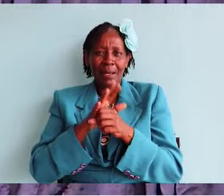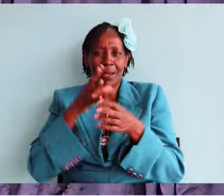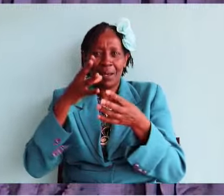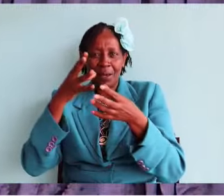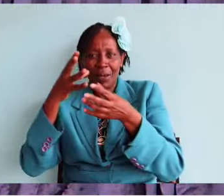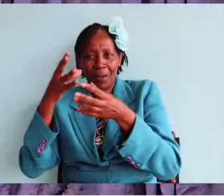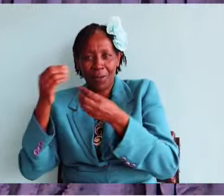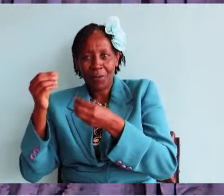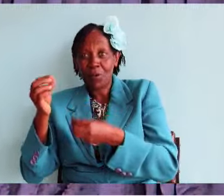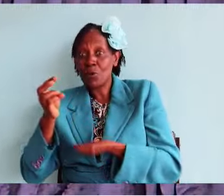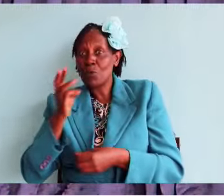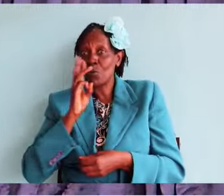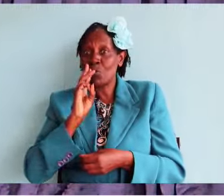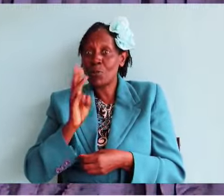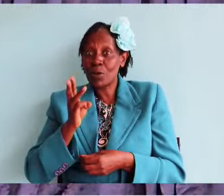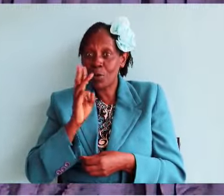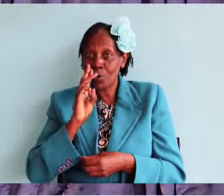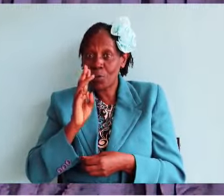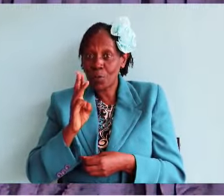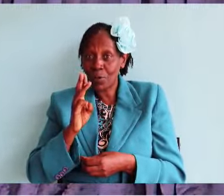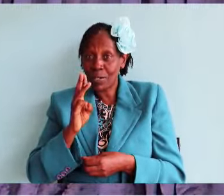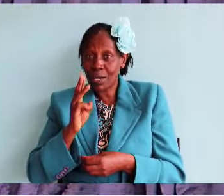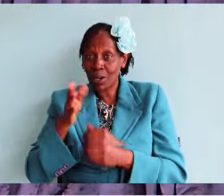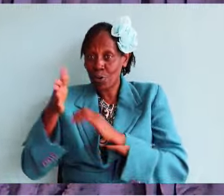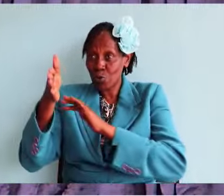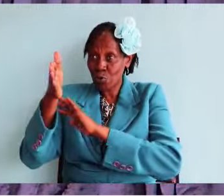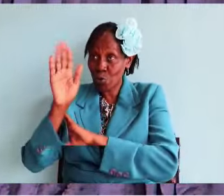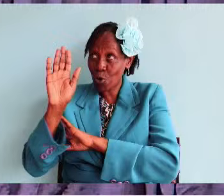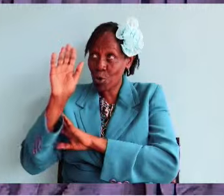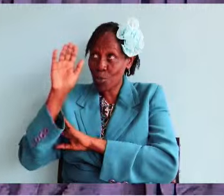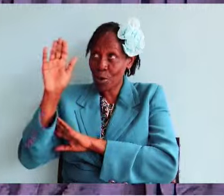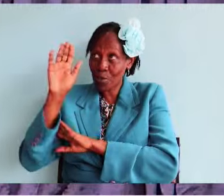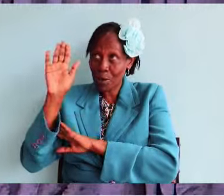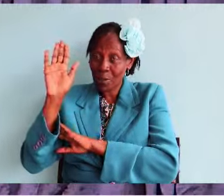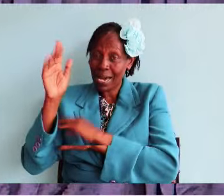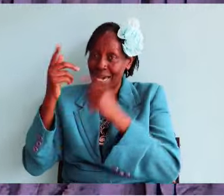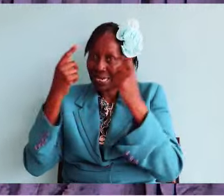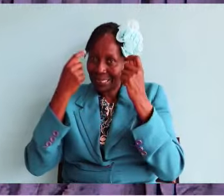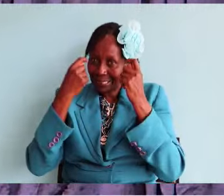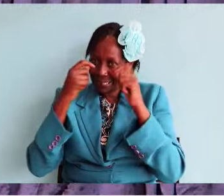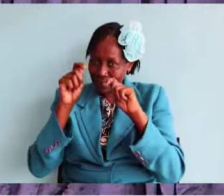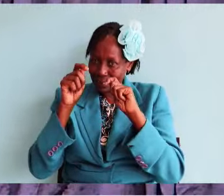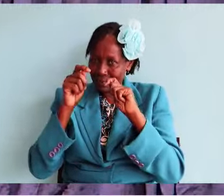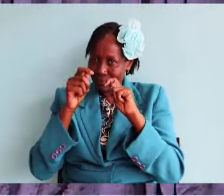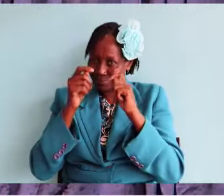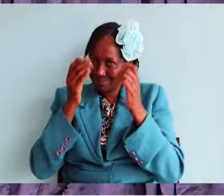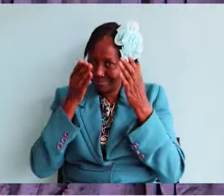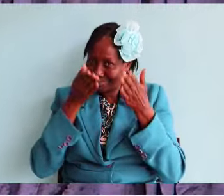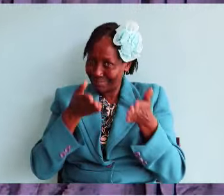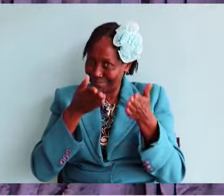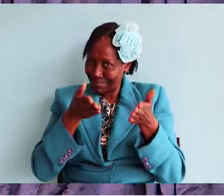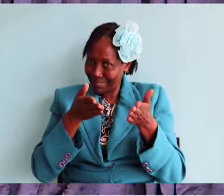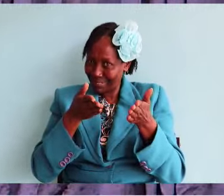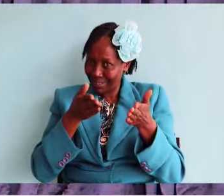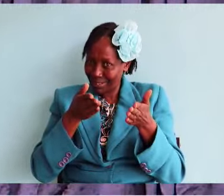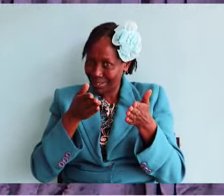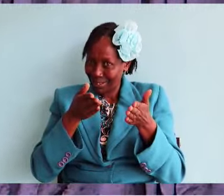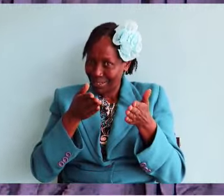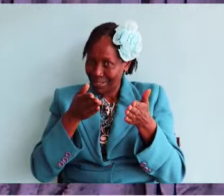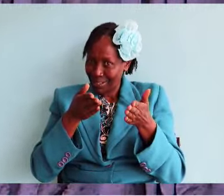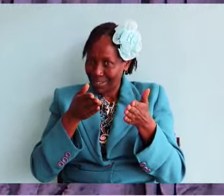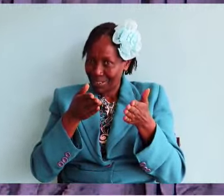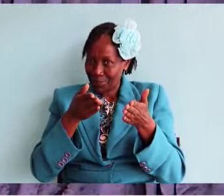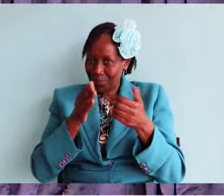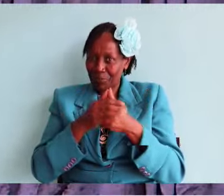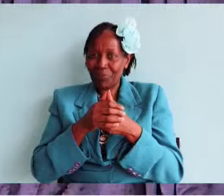test them by myself. And anyone to whom I say to you, this